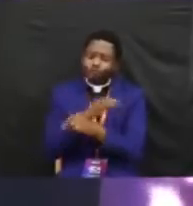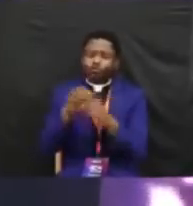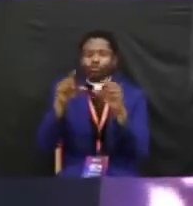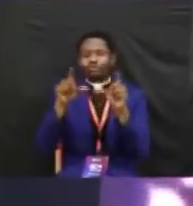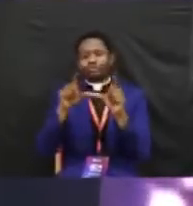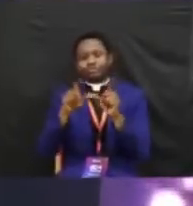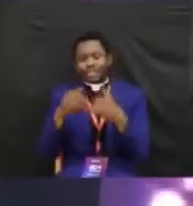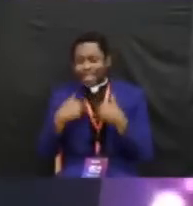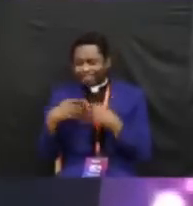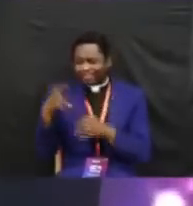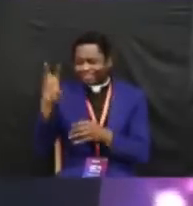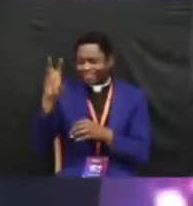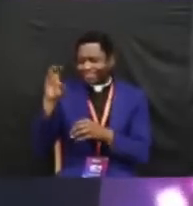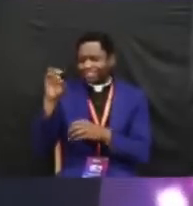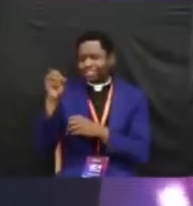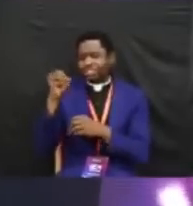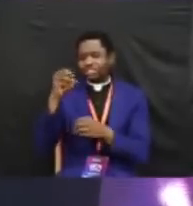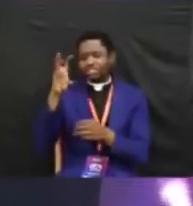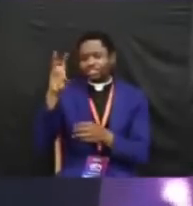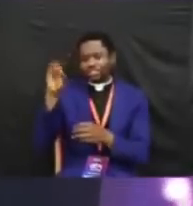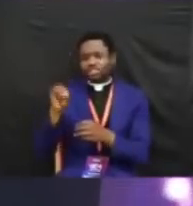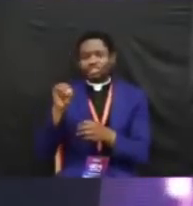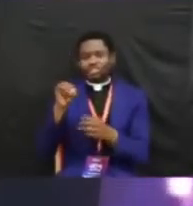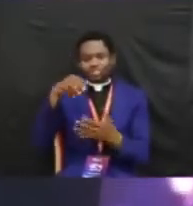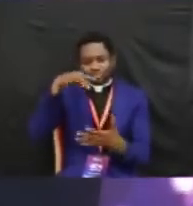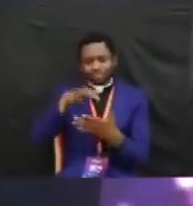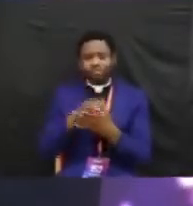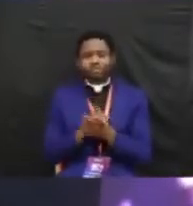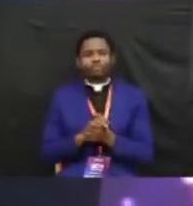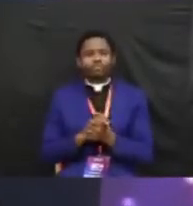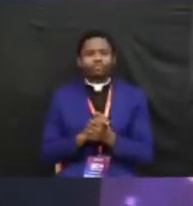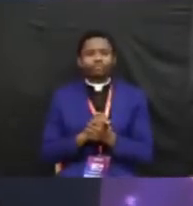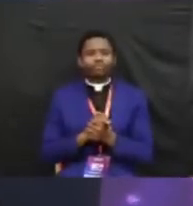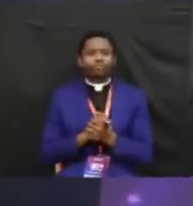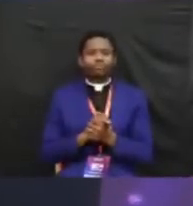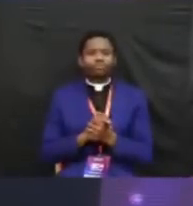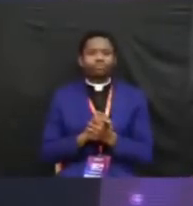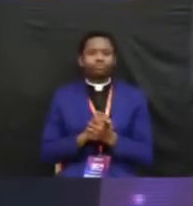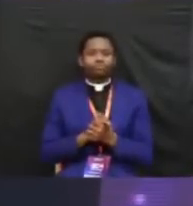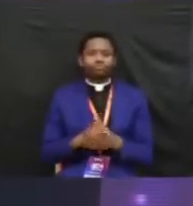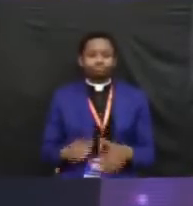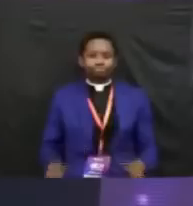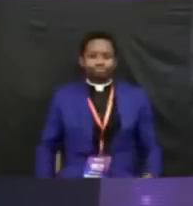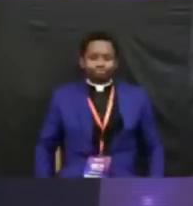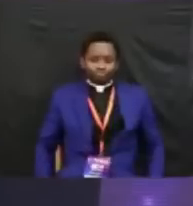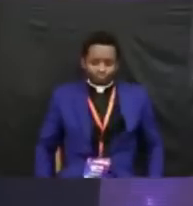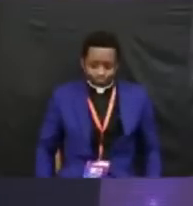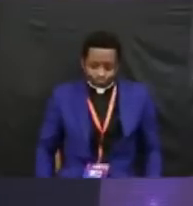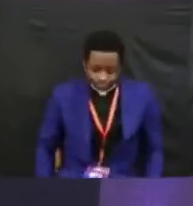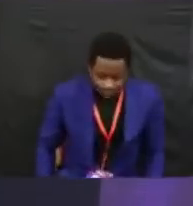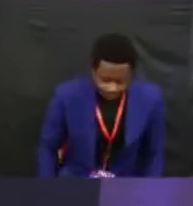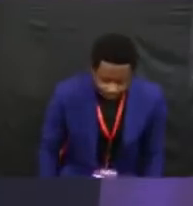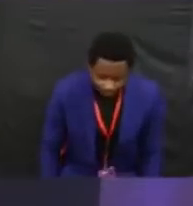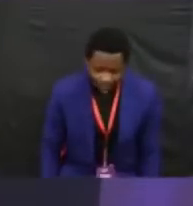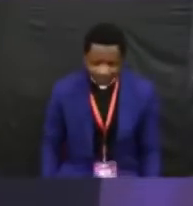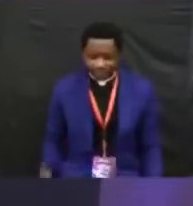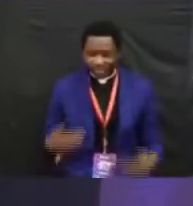enrollment. Now let's take some points from the vision 2023 interventions.